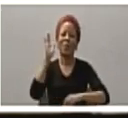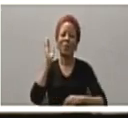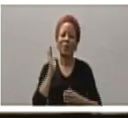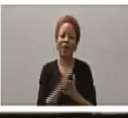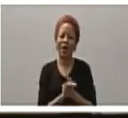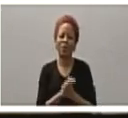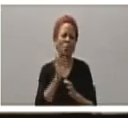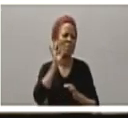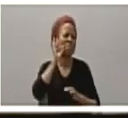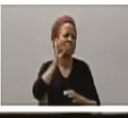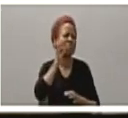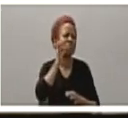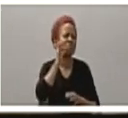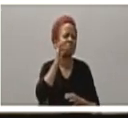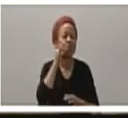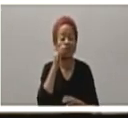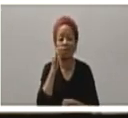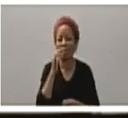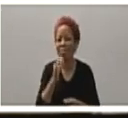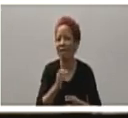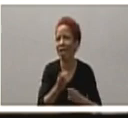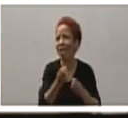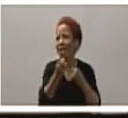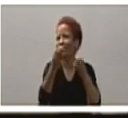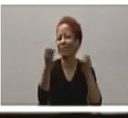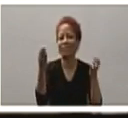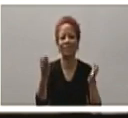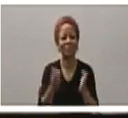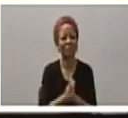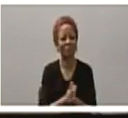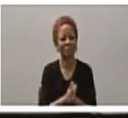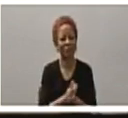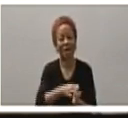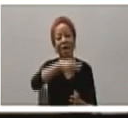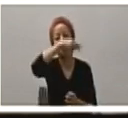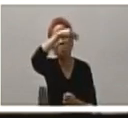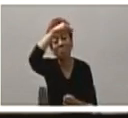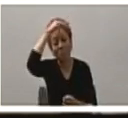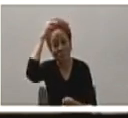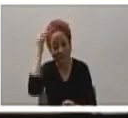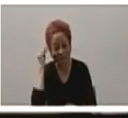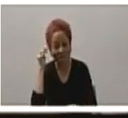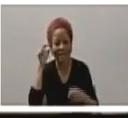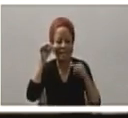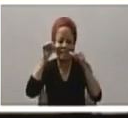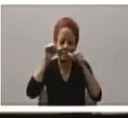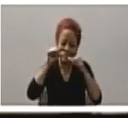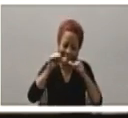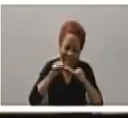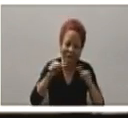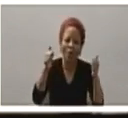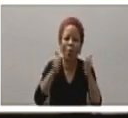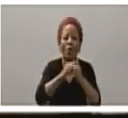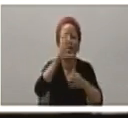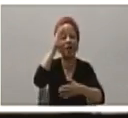Our Blessed Mother Mary remains with his Son. She remains with him till the